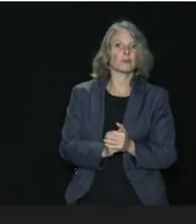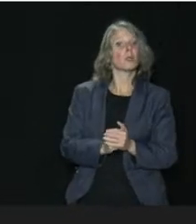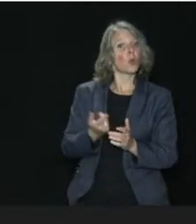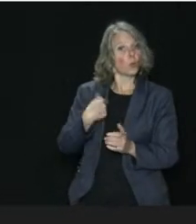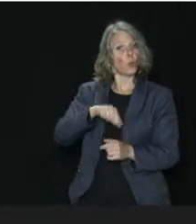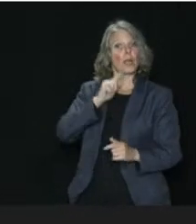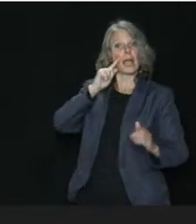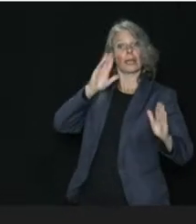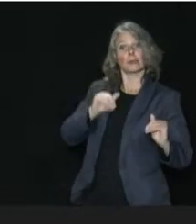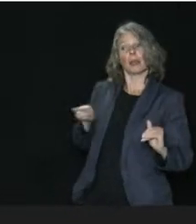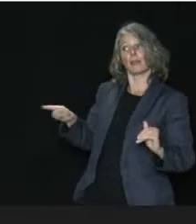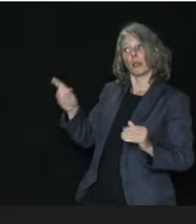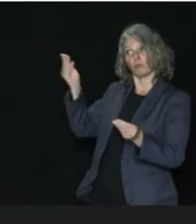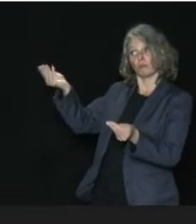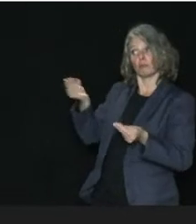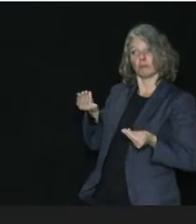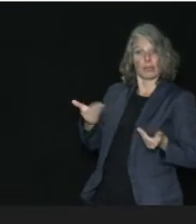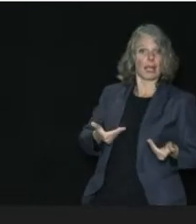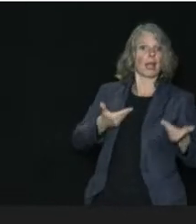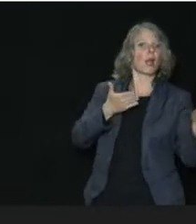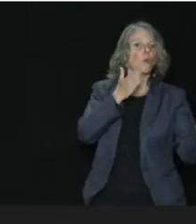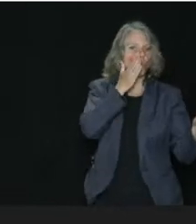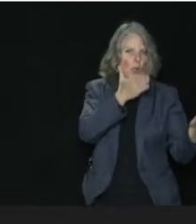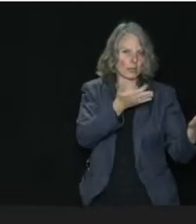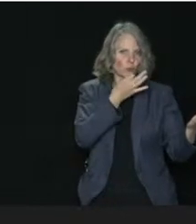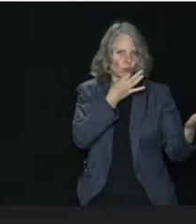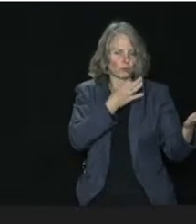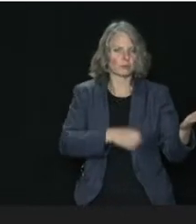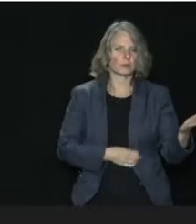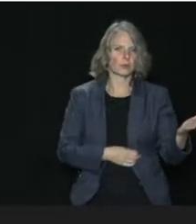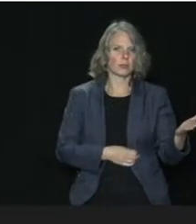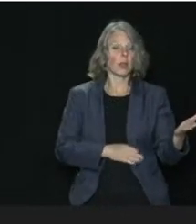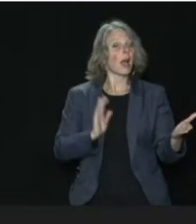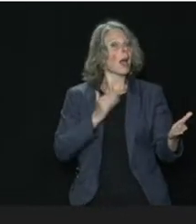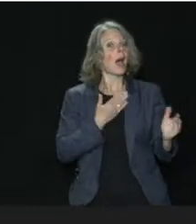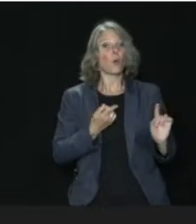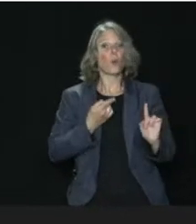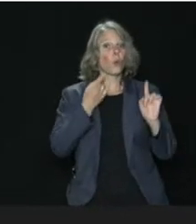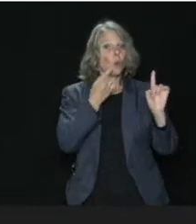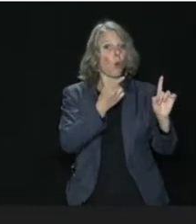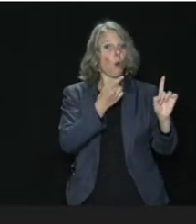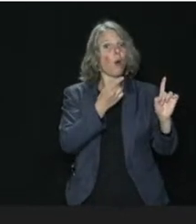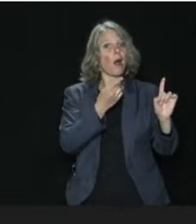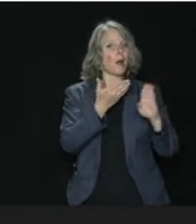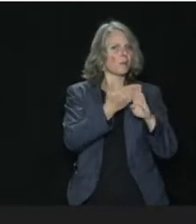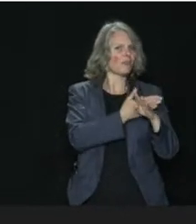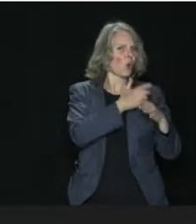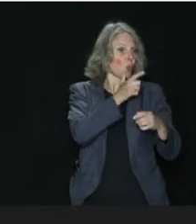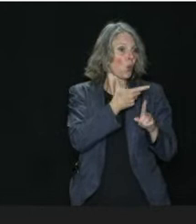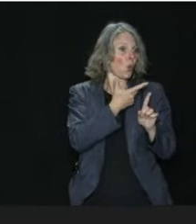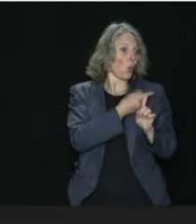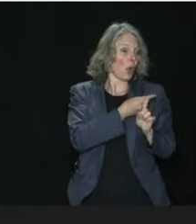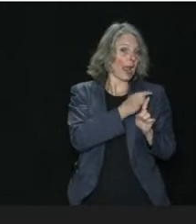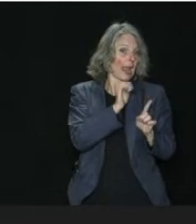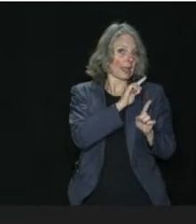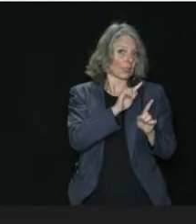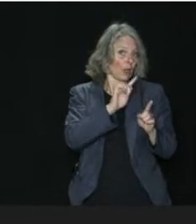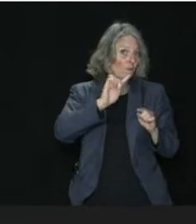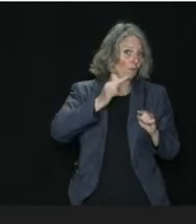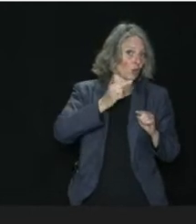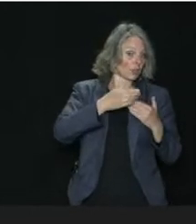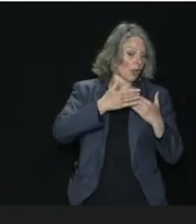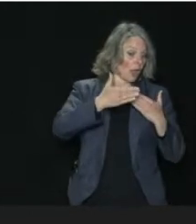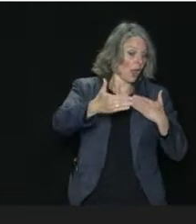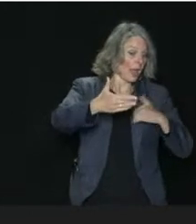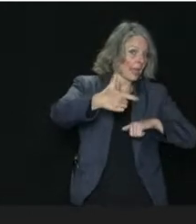expert advice to come. And certainly the idea is to have it before those who've received the first dose of